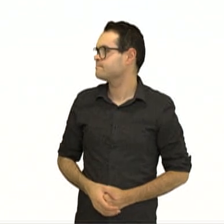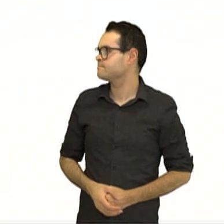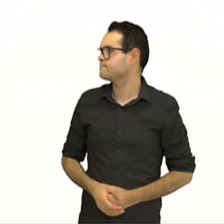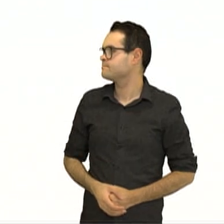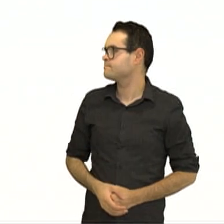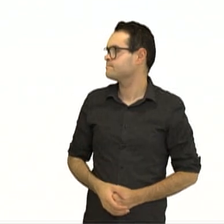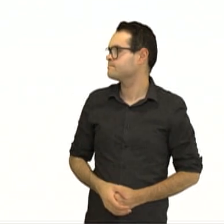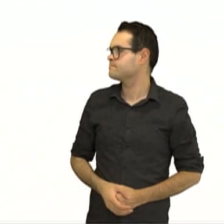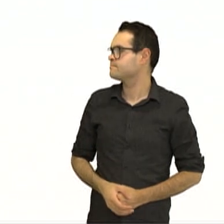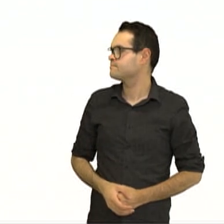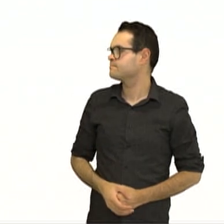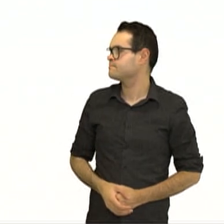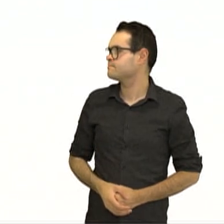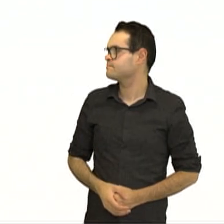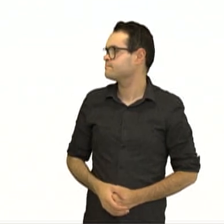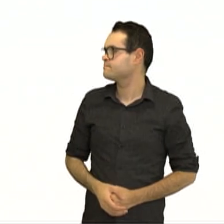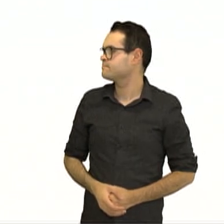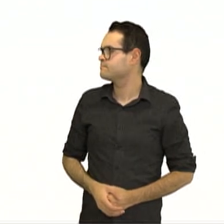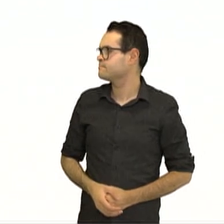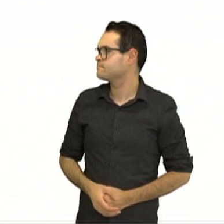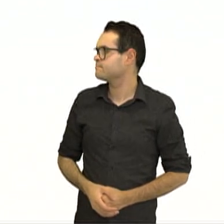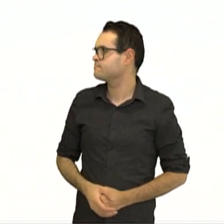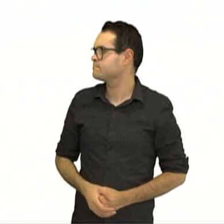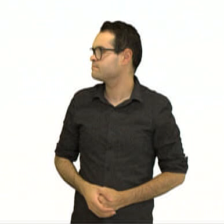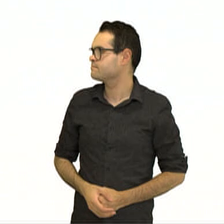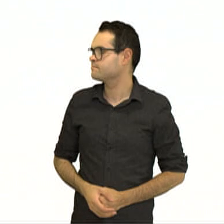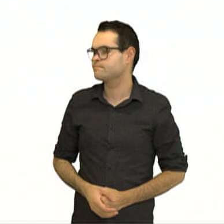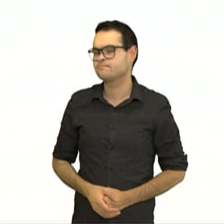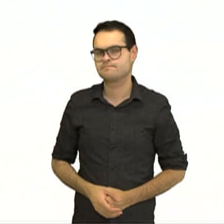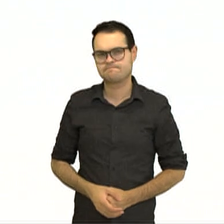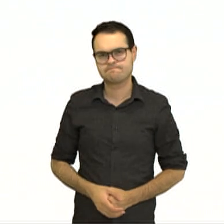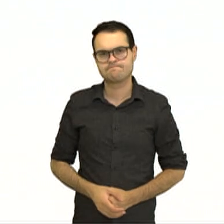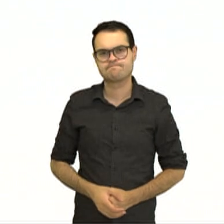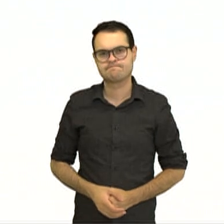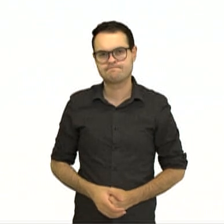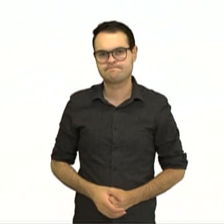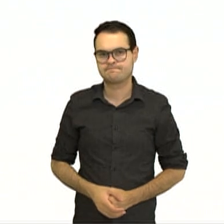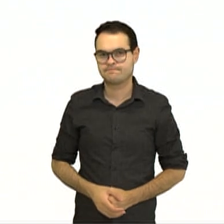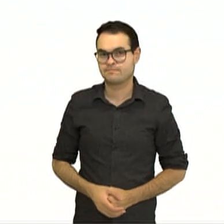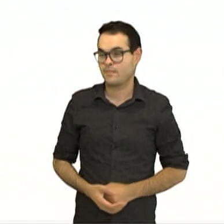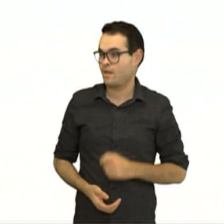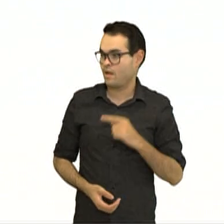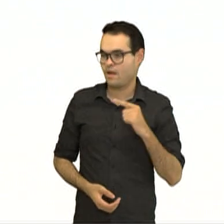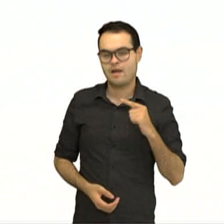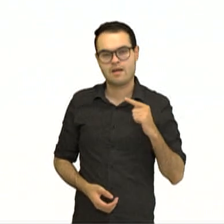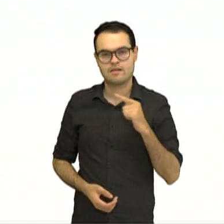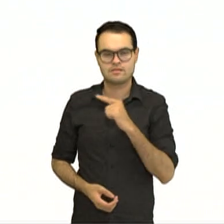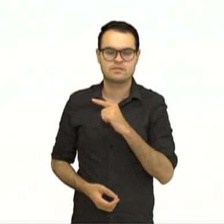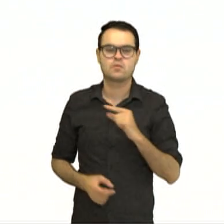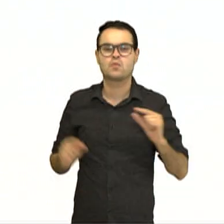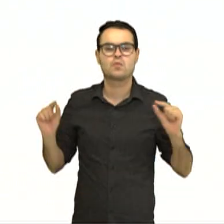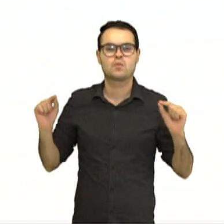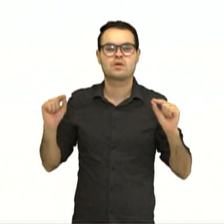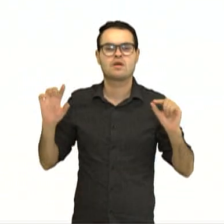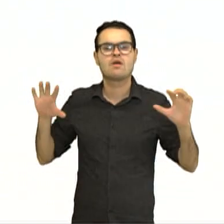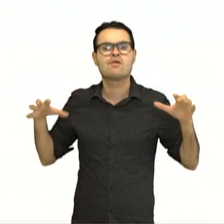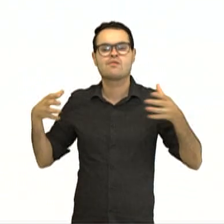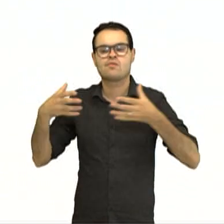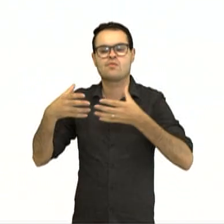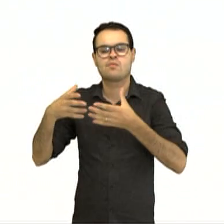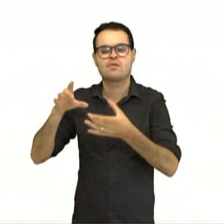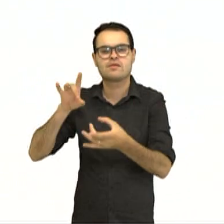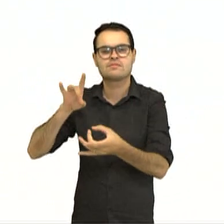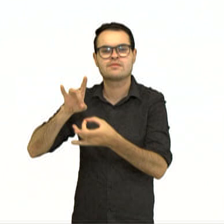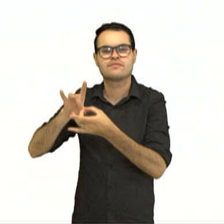to stop infantilizing them. Olhando aqui, gente, o que está escrito? Qual grupo